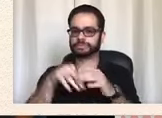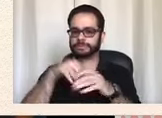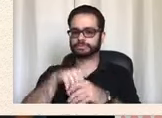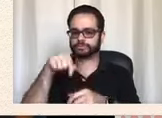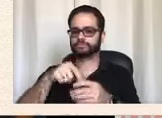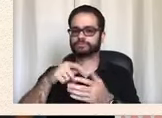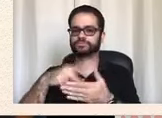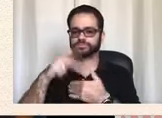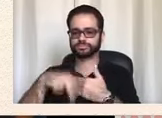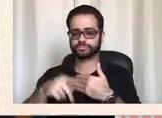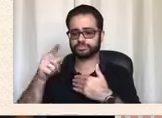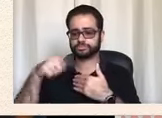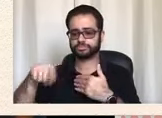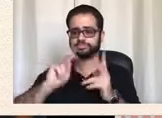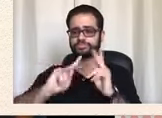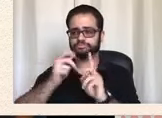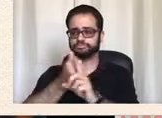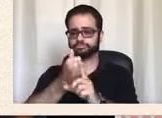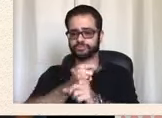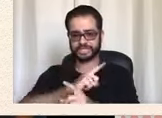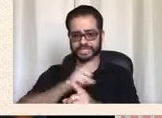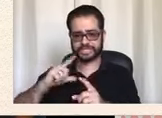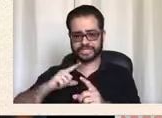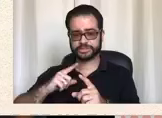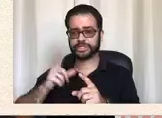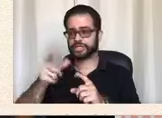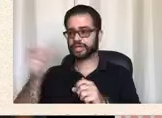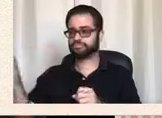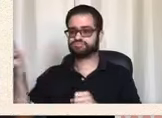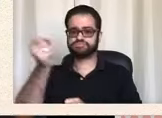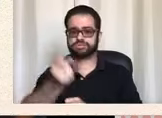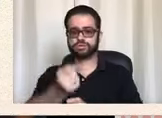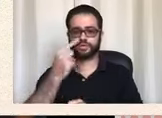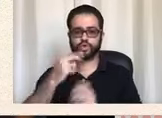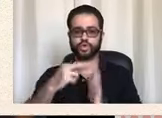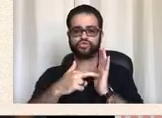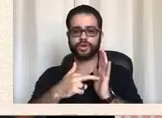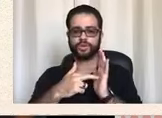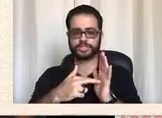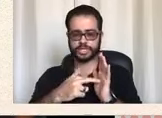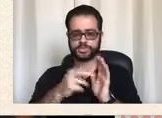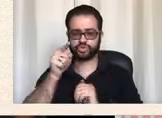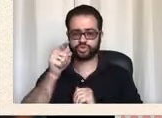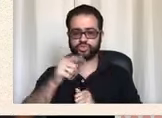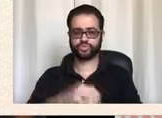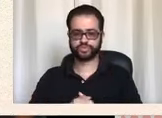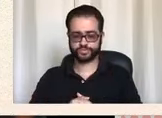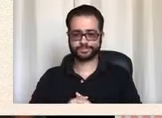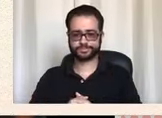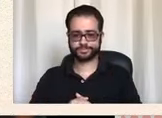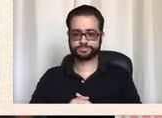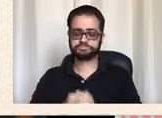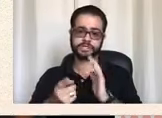those people who are legislators, they get put there to represent you. Sometimes they have to be reminded of